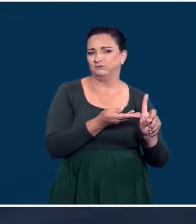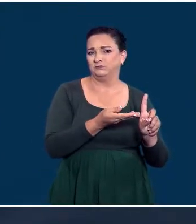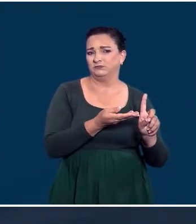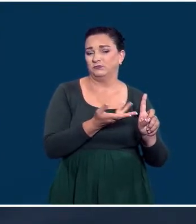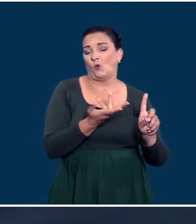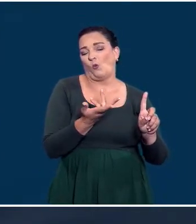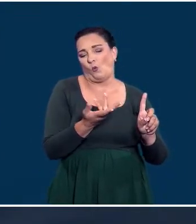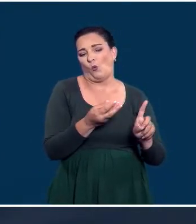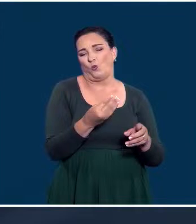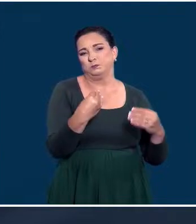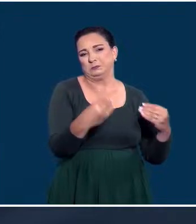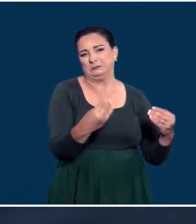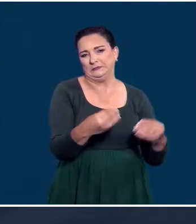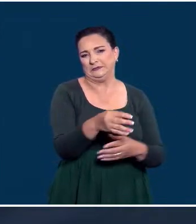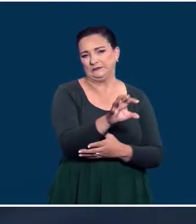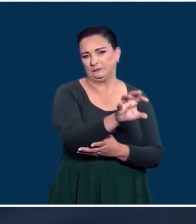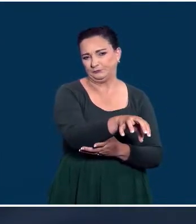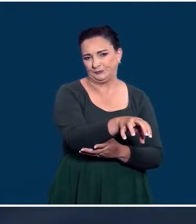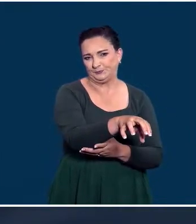businesses